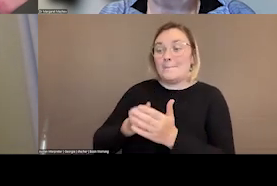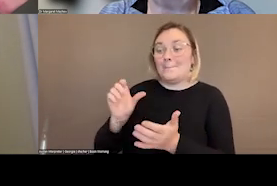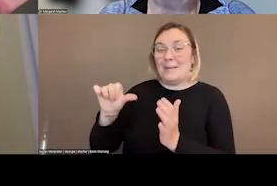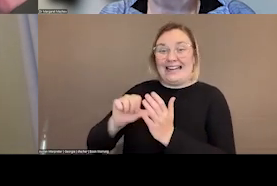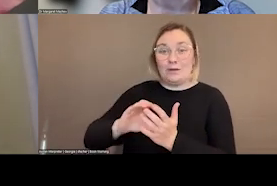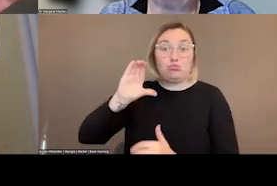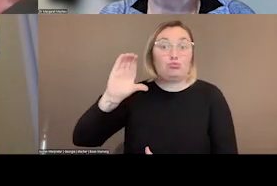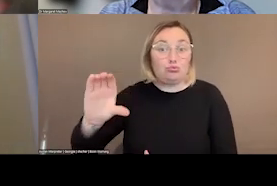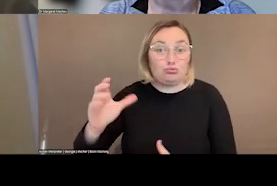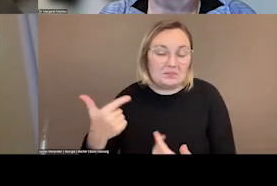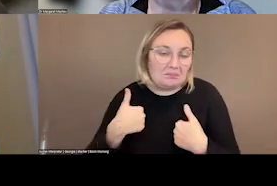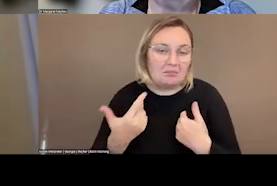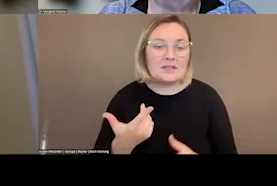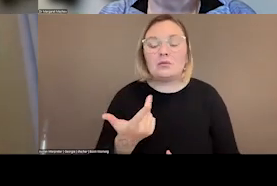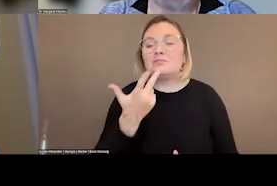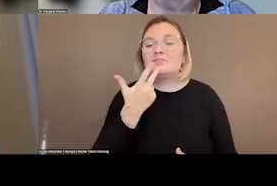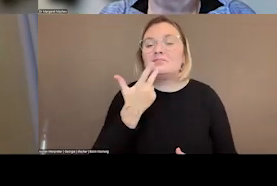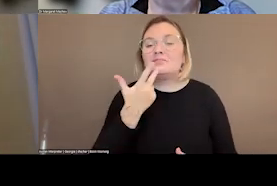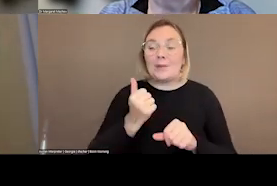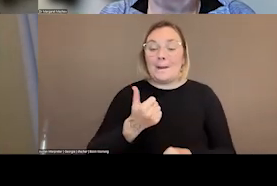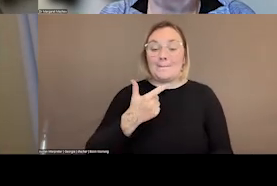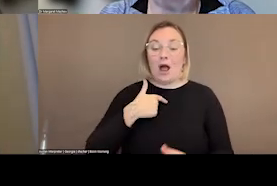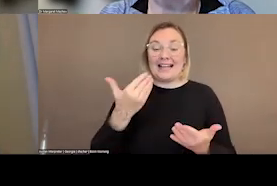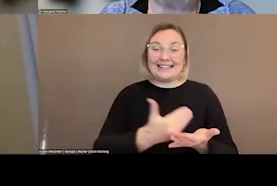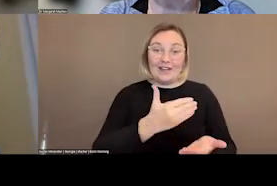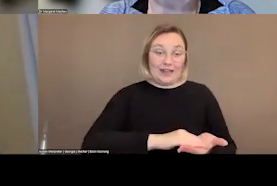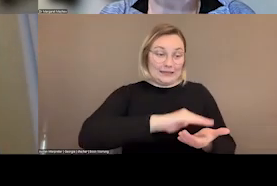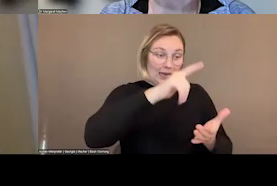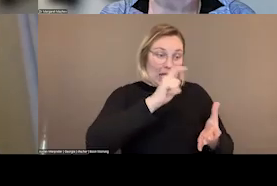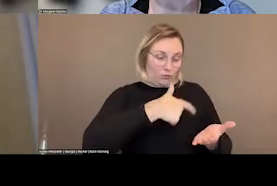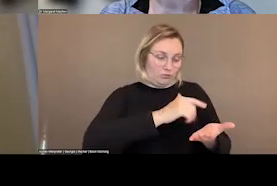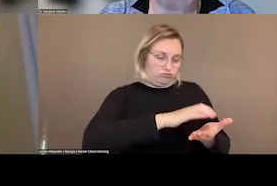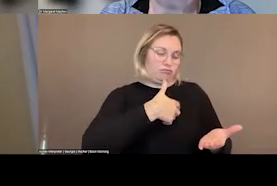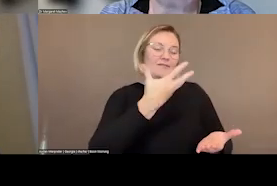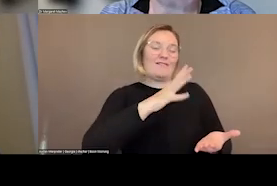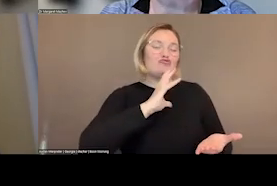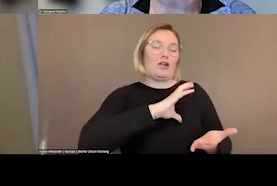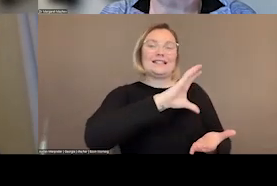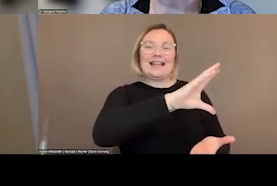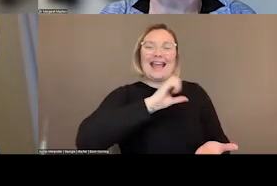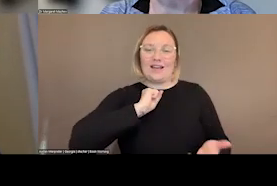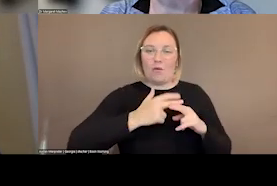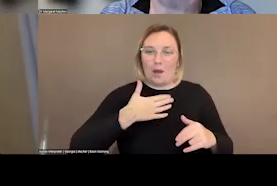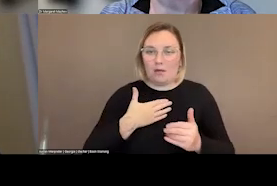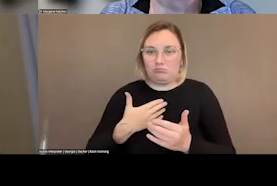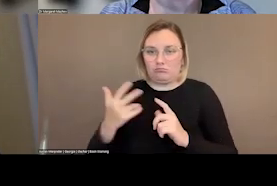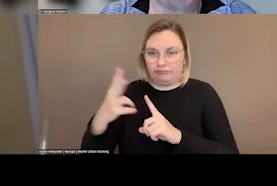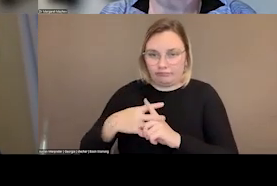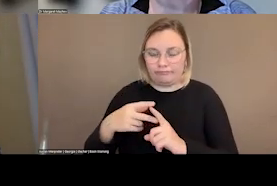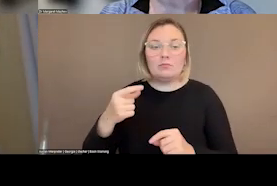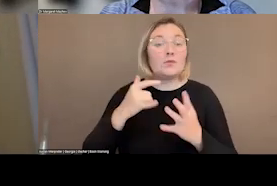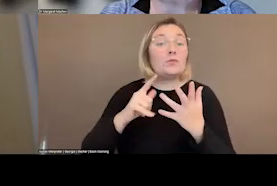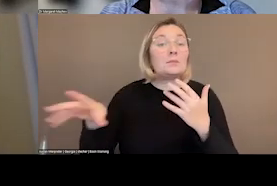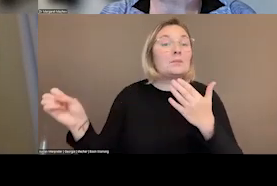great. I'm going to put $500 of my own savings in. So we're going to save that, Hmm. and then we go here. And so that